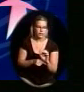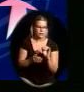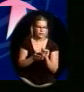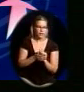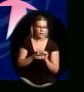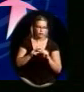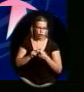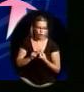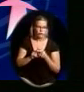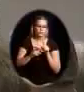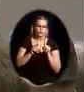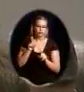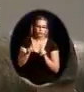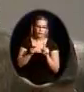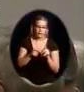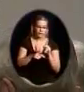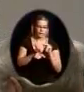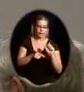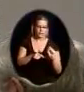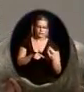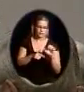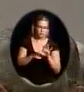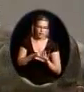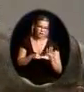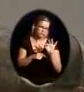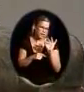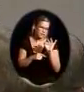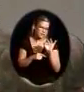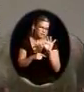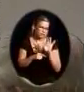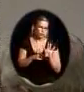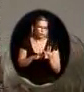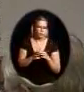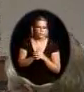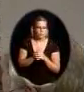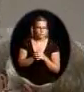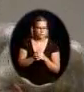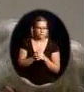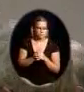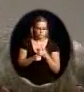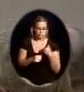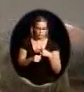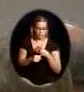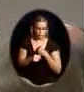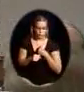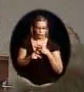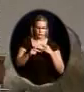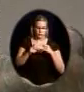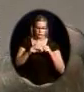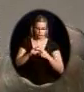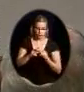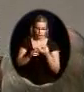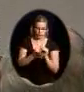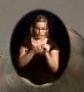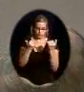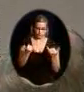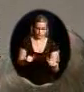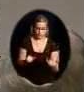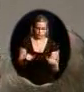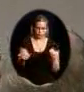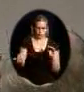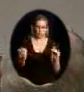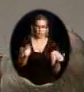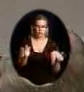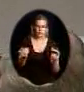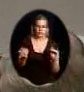started surveying in Kansas in about 1994. So when we came on board with that, now we can